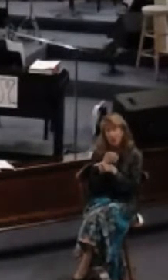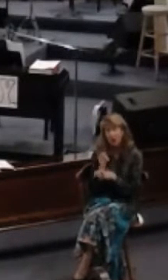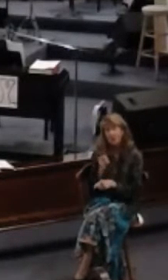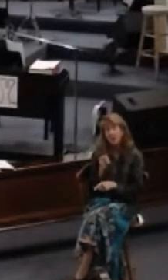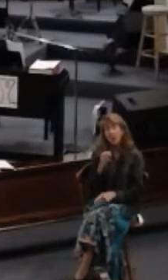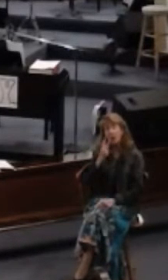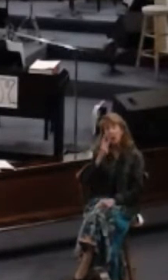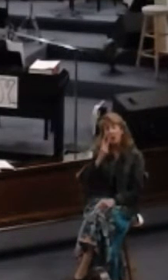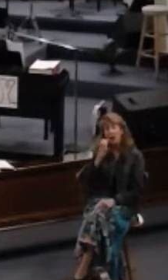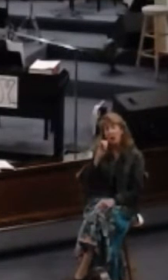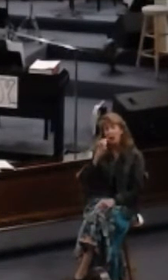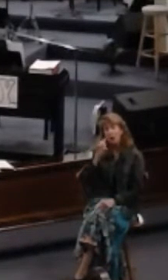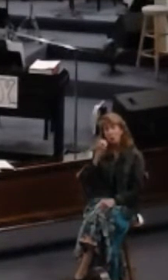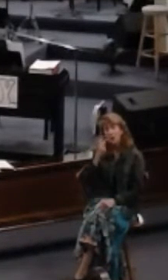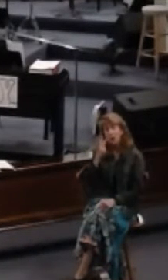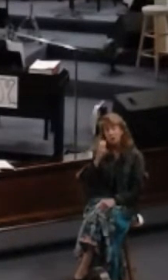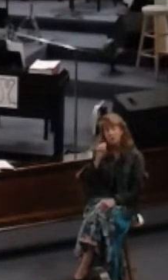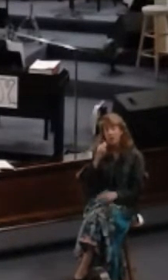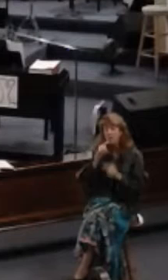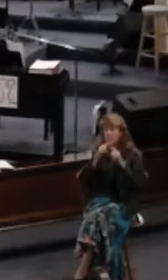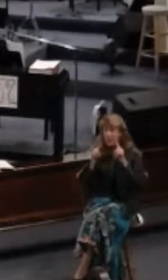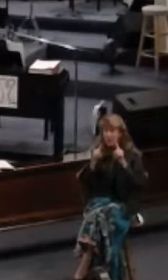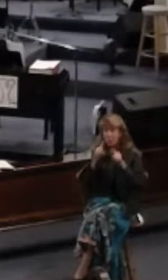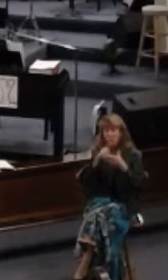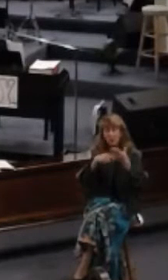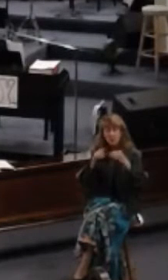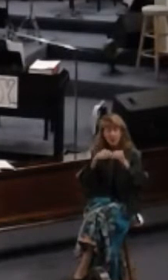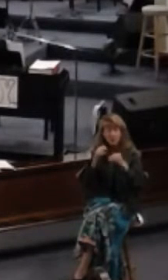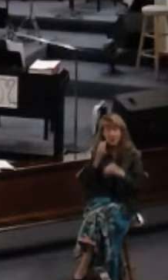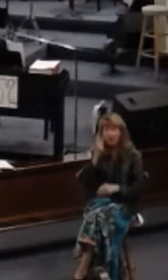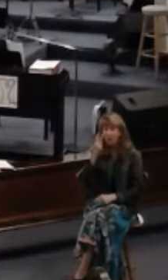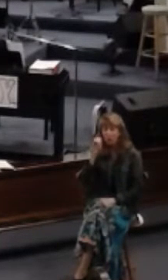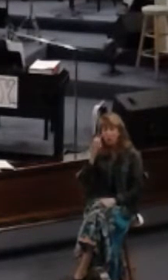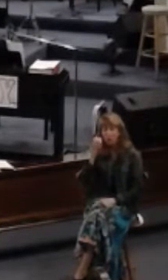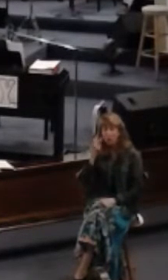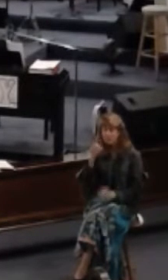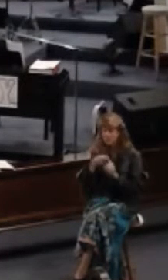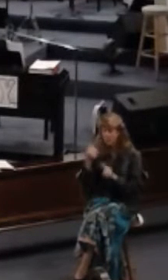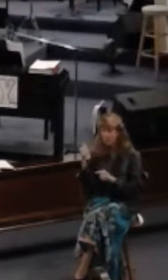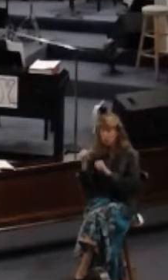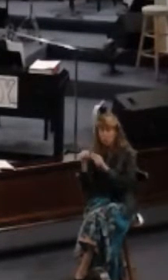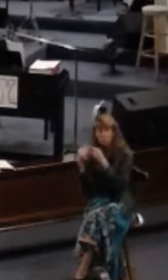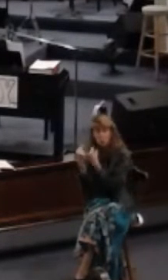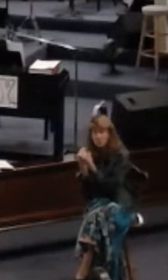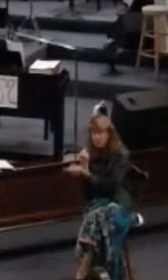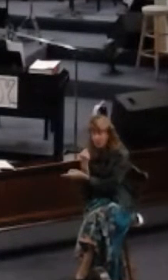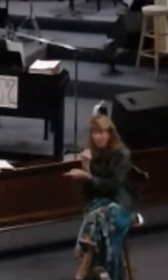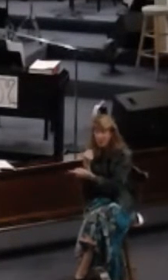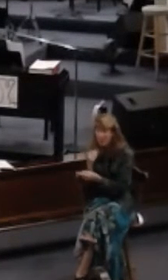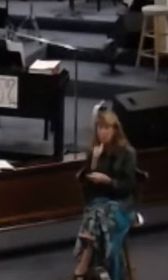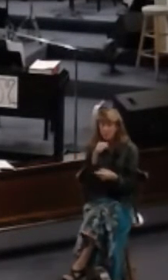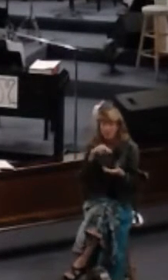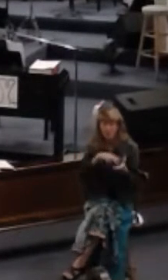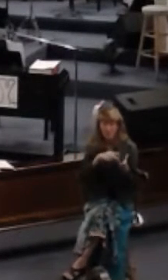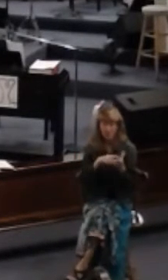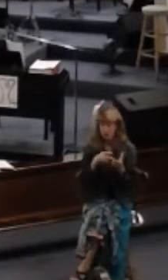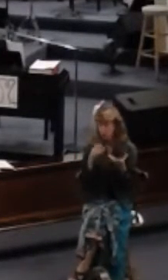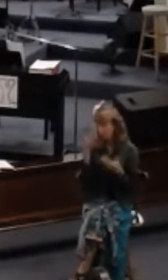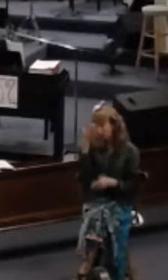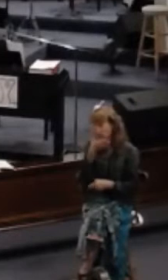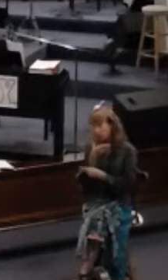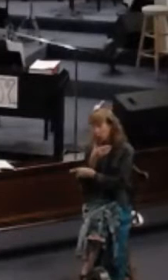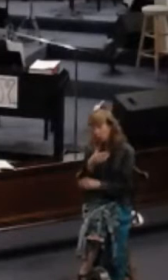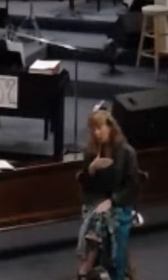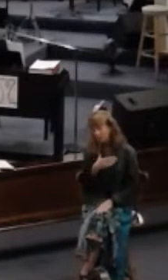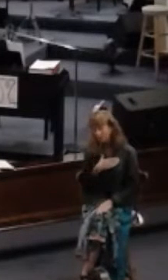the widows from out of town. Now, they may not have meant to slight these ladies. It may simply have